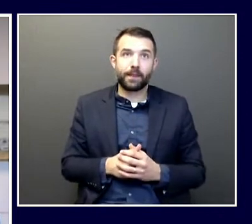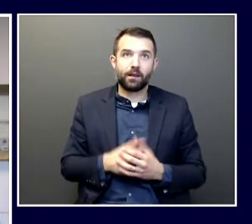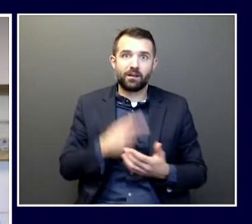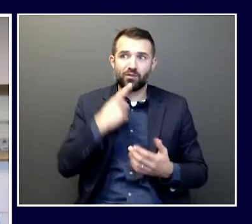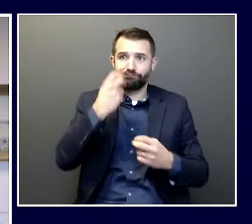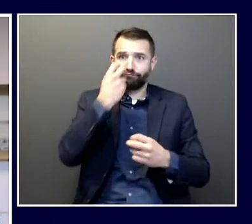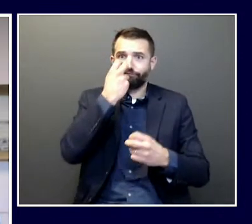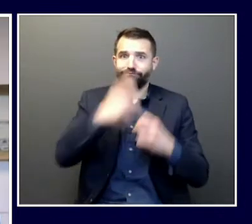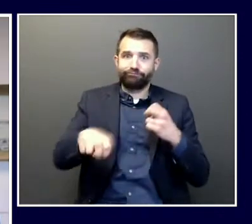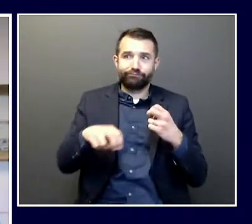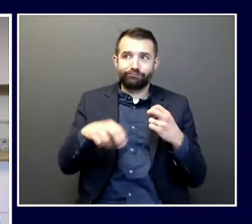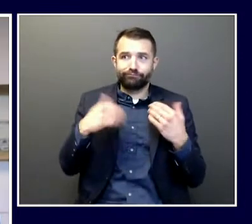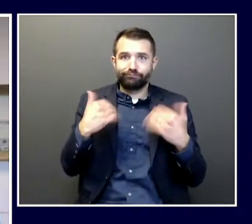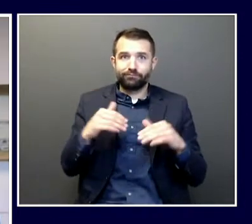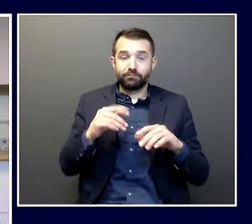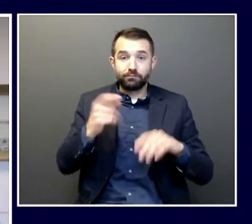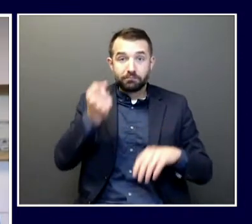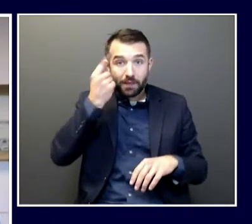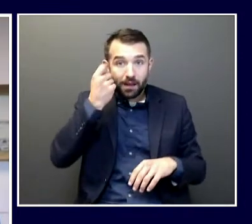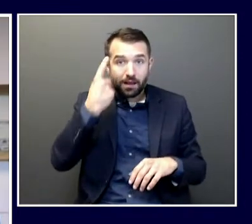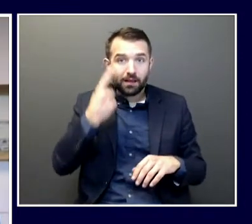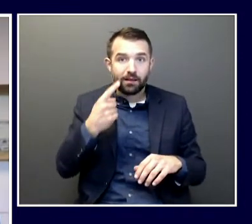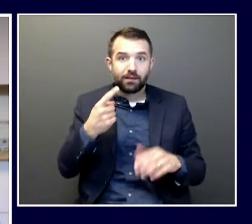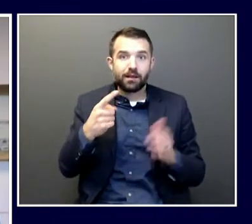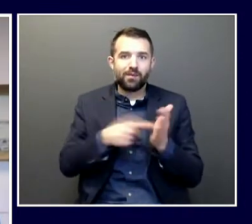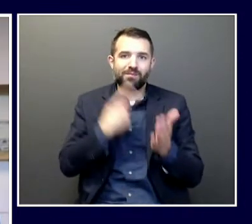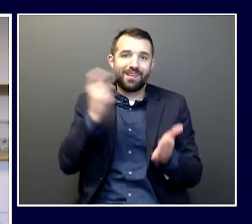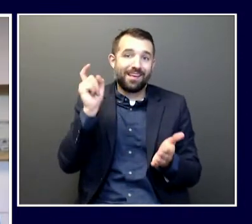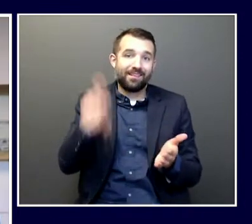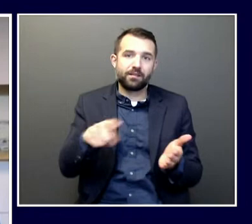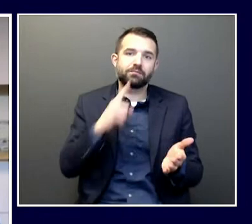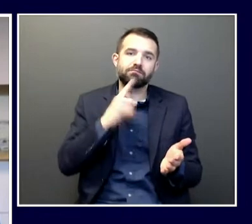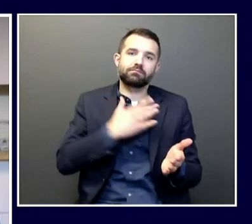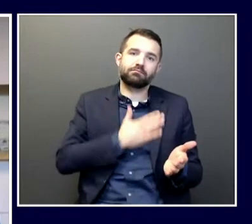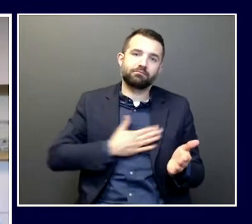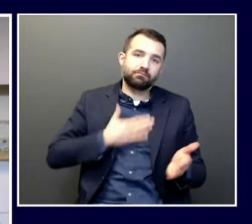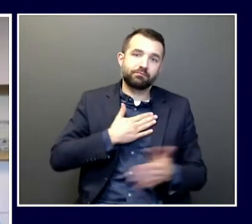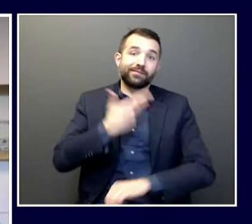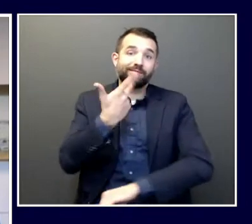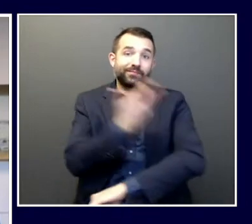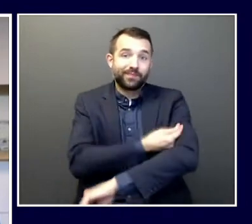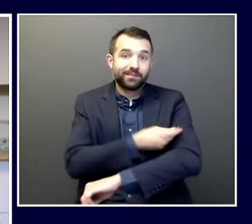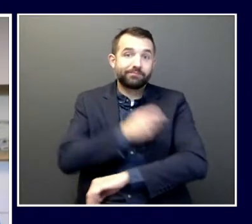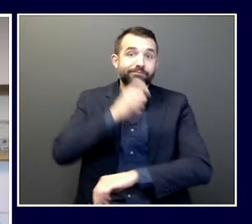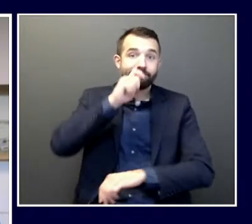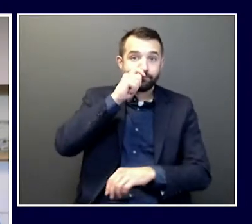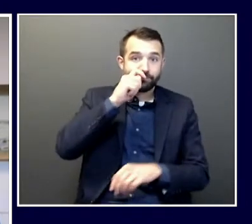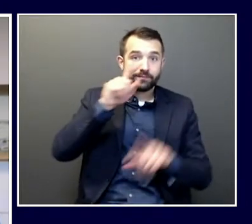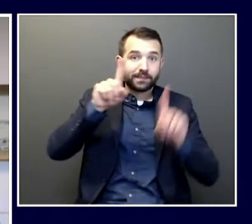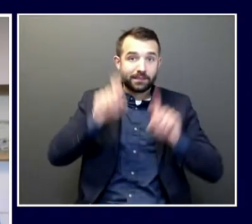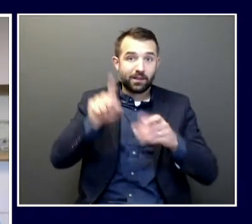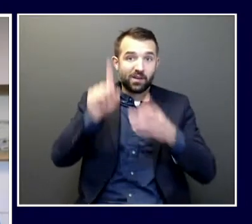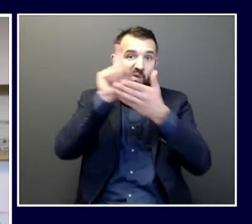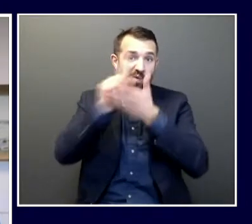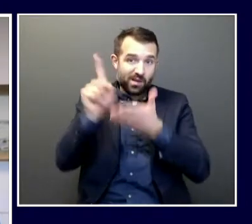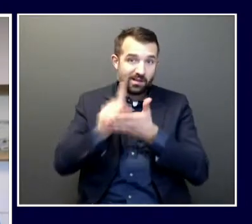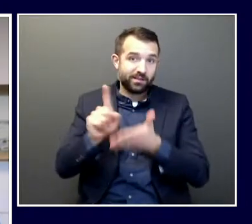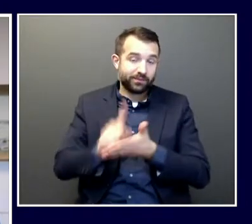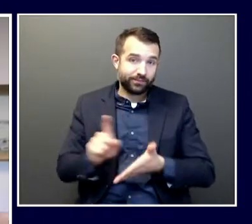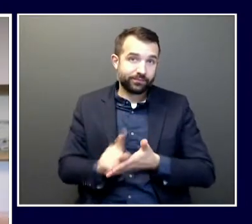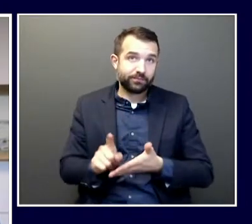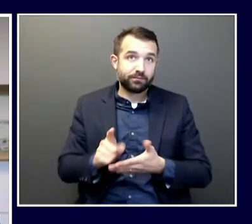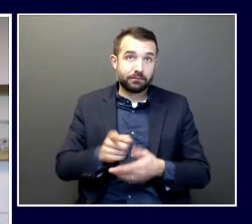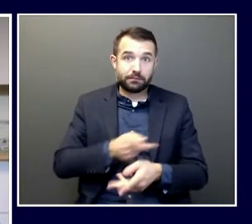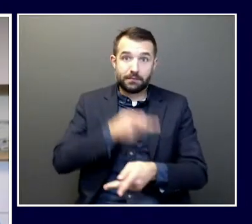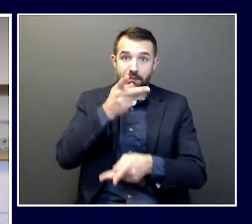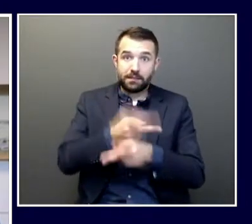said, things like vaccination, pooled testing are ways to keep at least the children in the classroom. And then, of course,